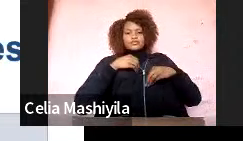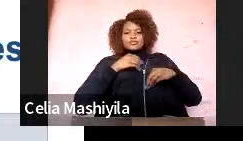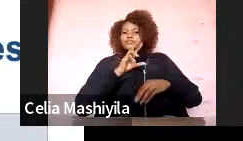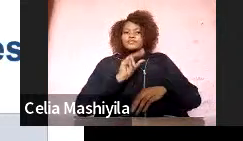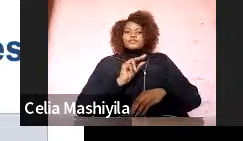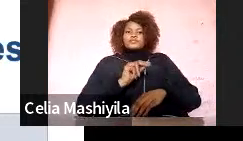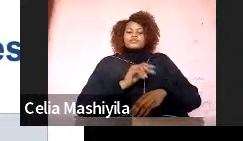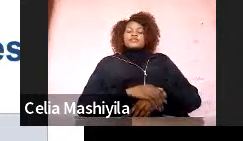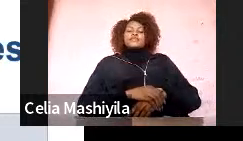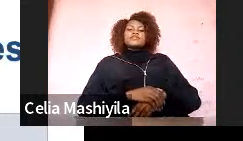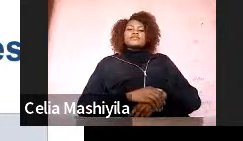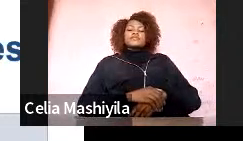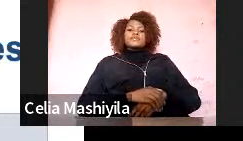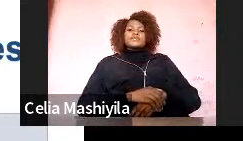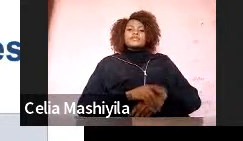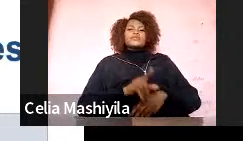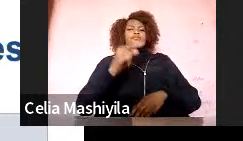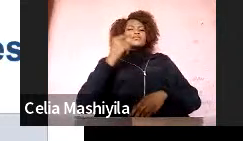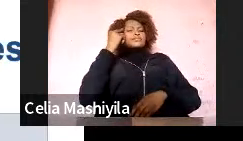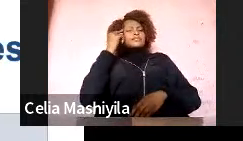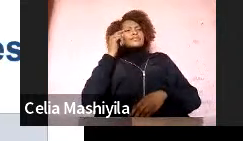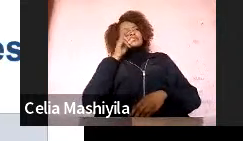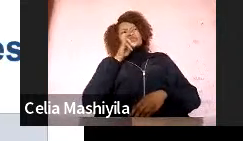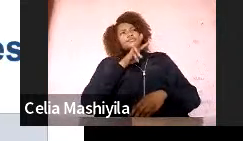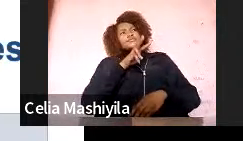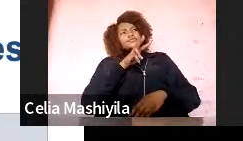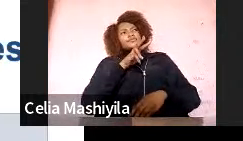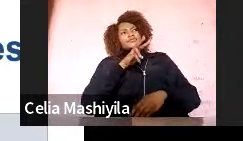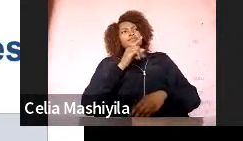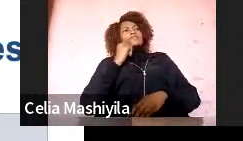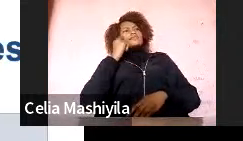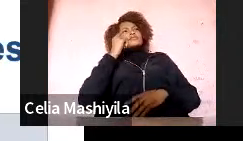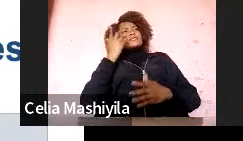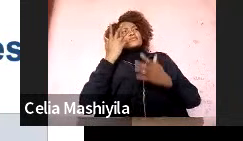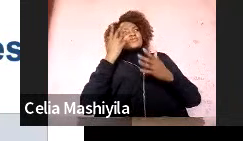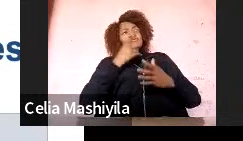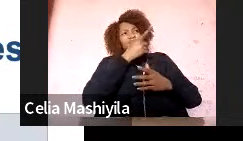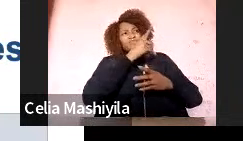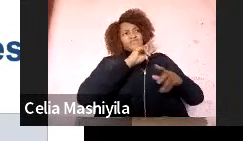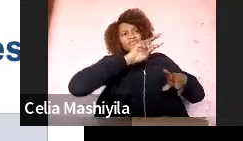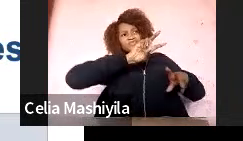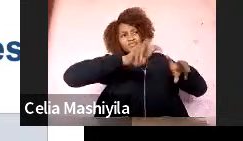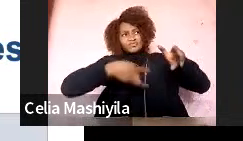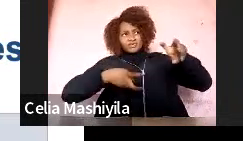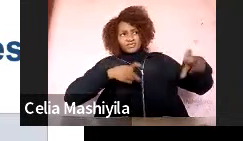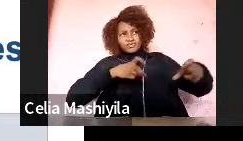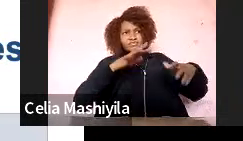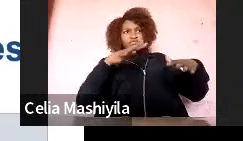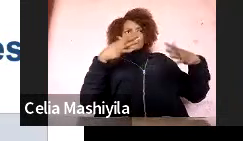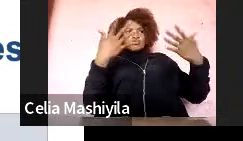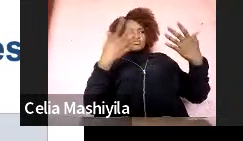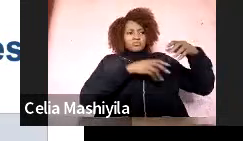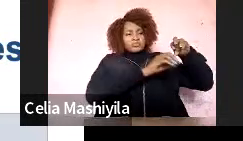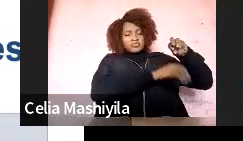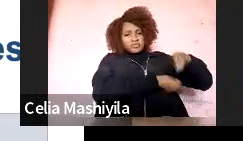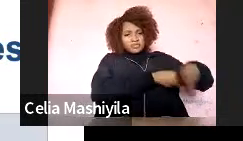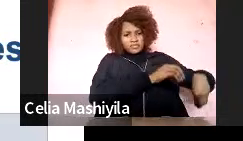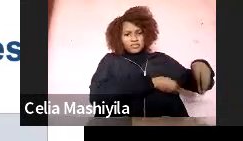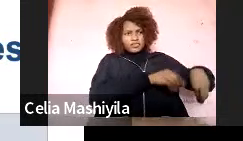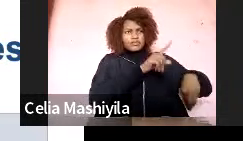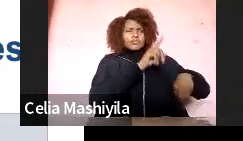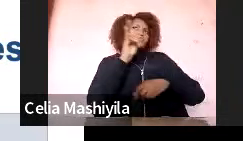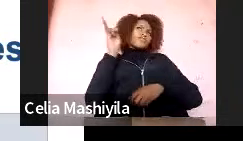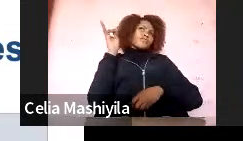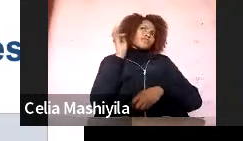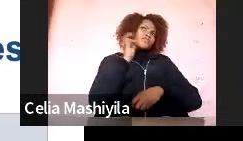be happening? Is there any breach or there's any theft? I mean, we have got warehouses. I mean, you have had issues about